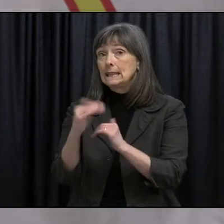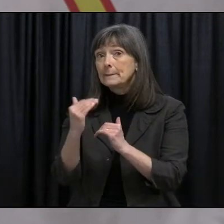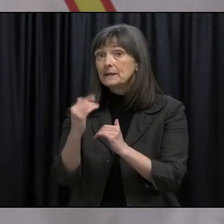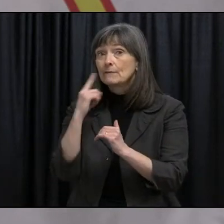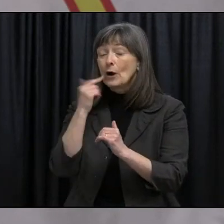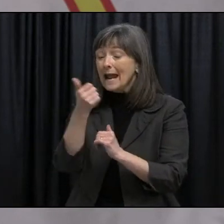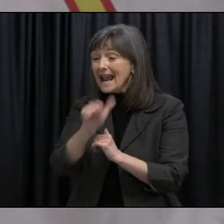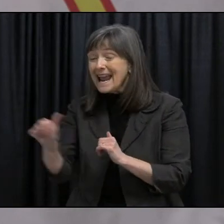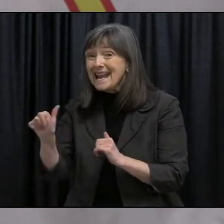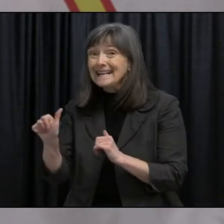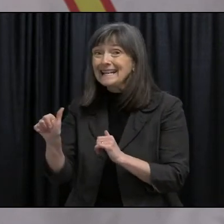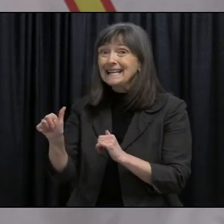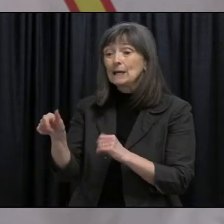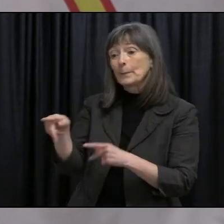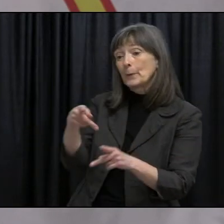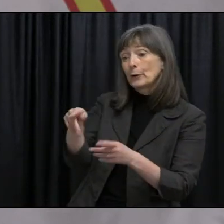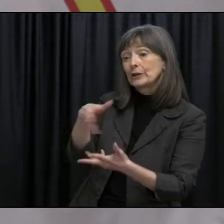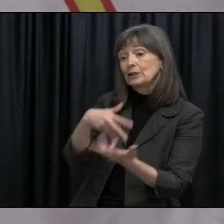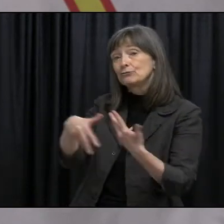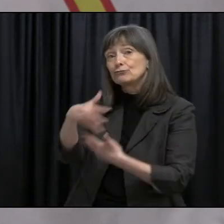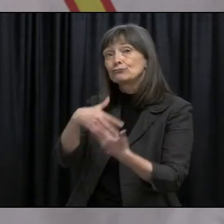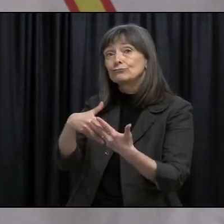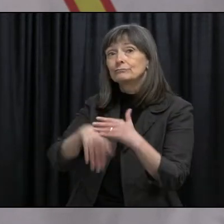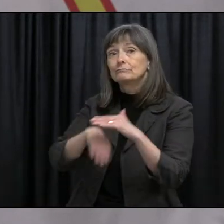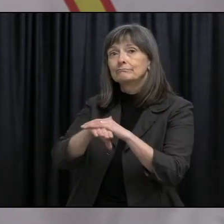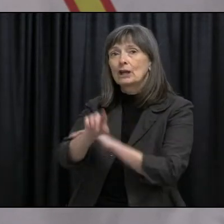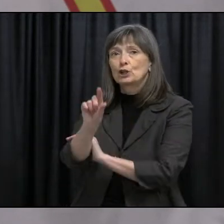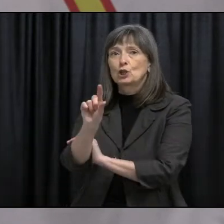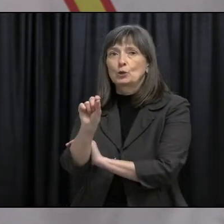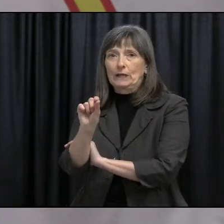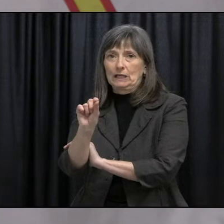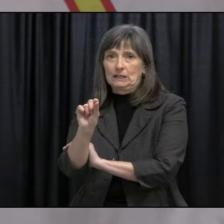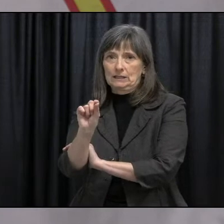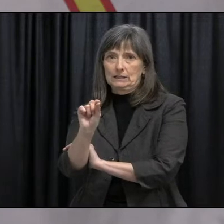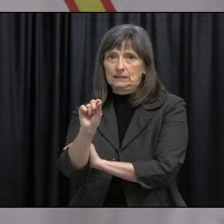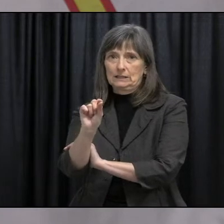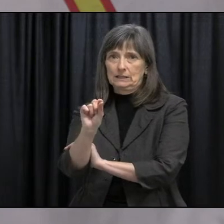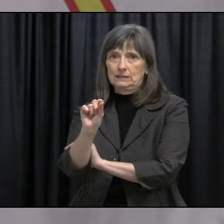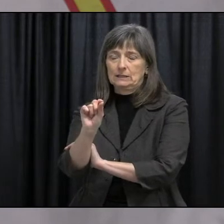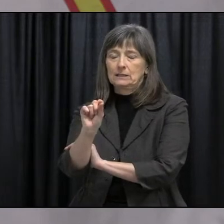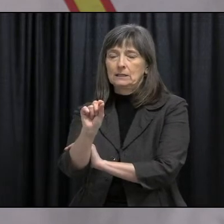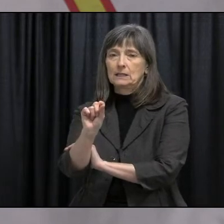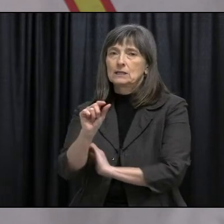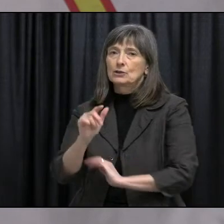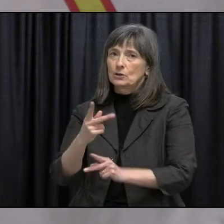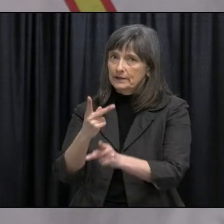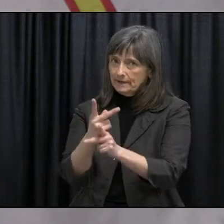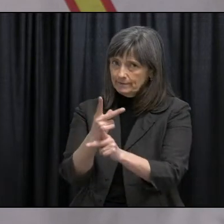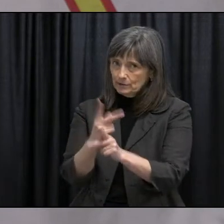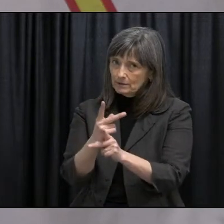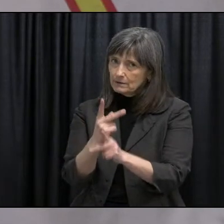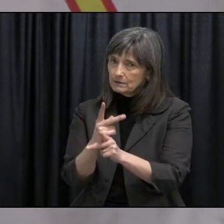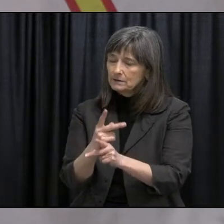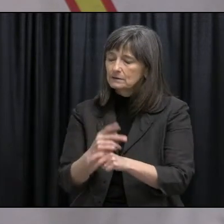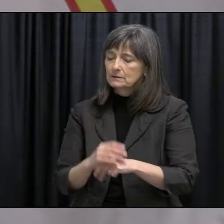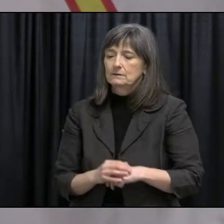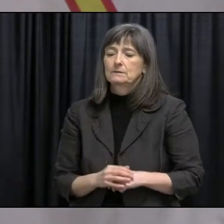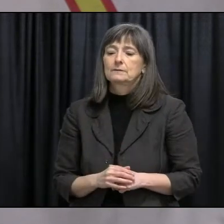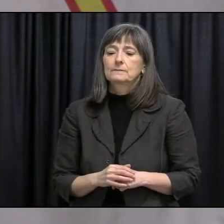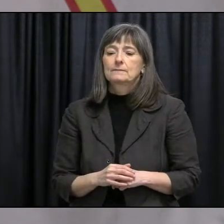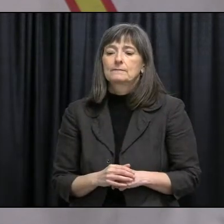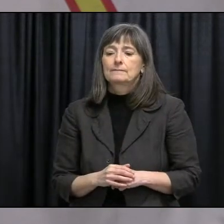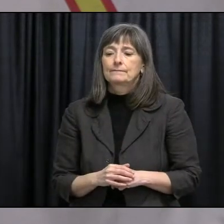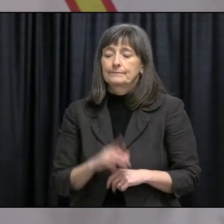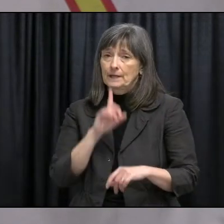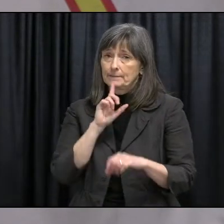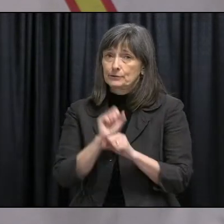informal gatherings, is 20. So you need to be cautious and make sure that you